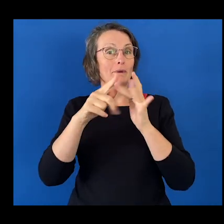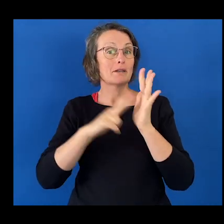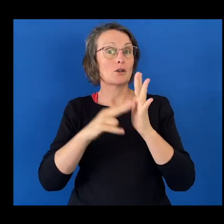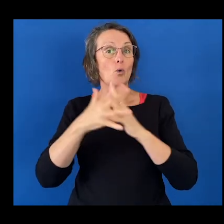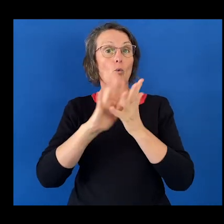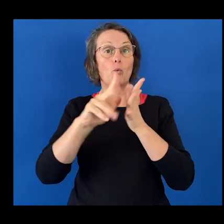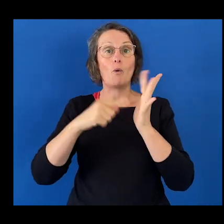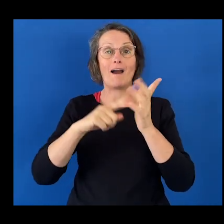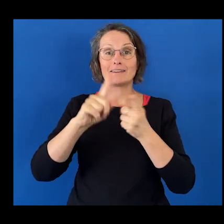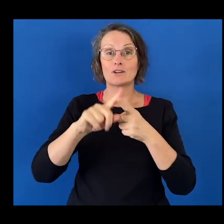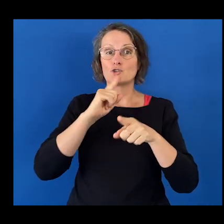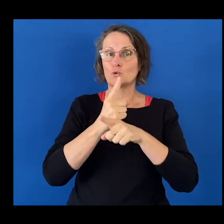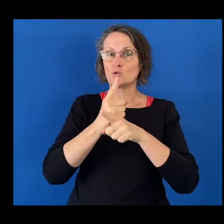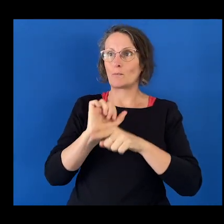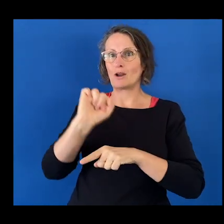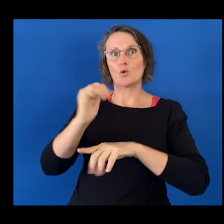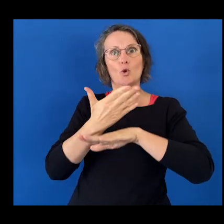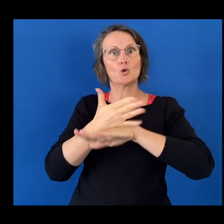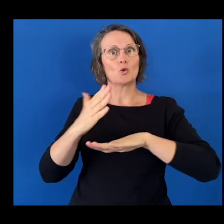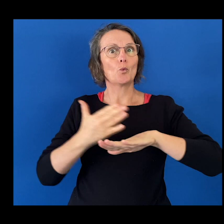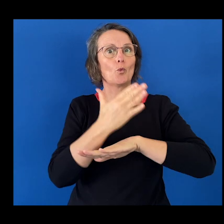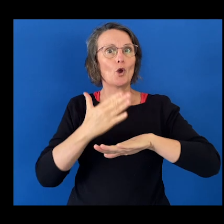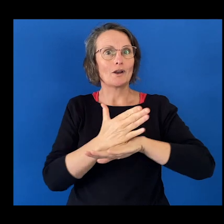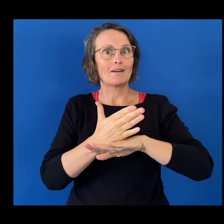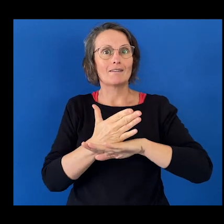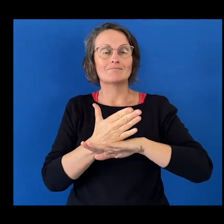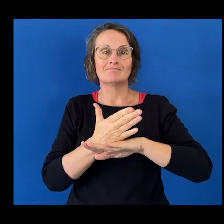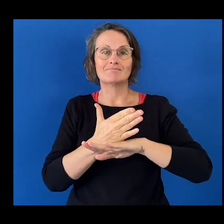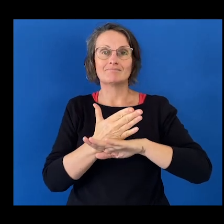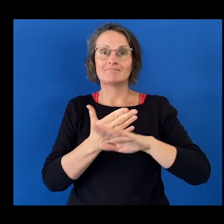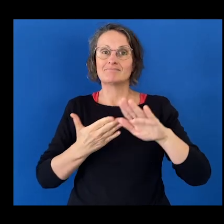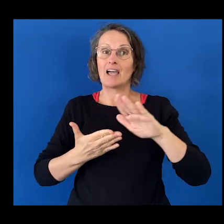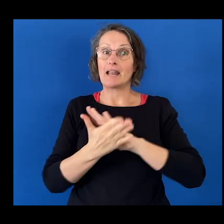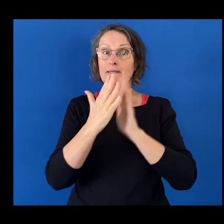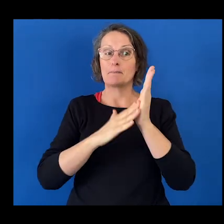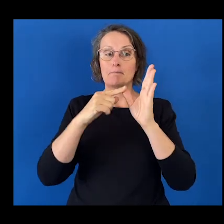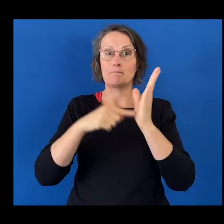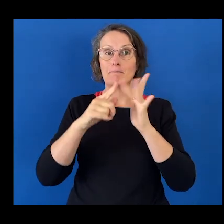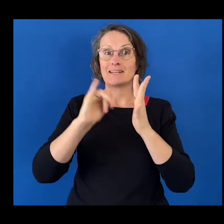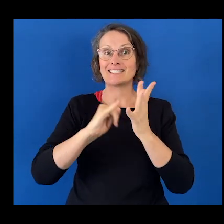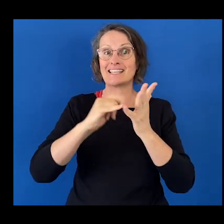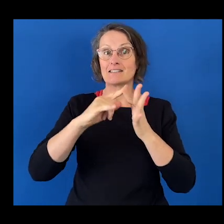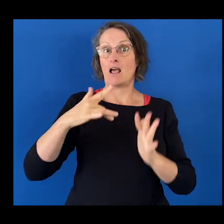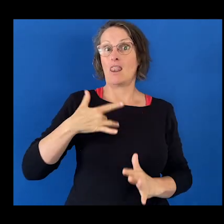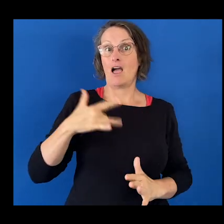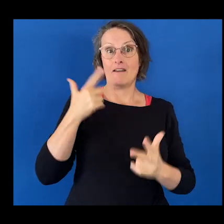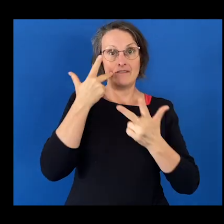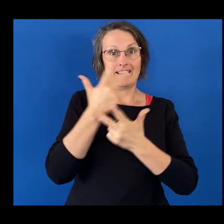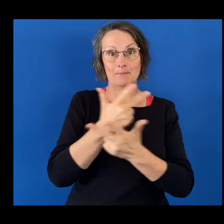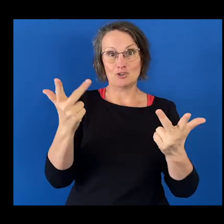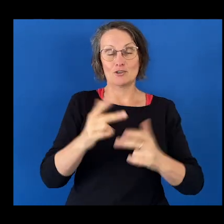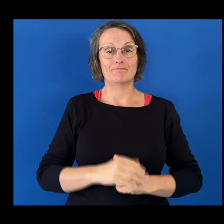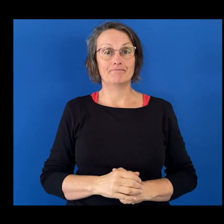Robin White to chat about her new work, Viola, currently on display at the gallery for the Matisse Alive exhibition. It's one of 4